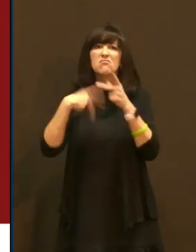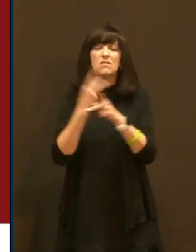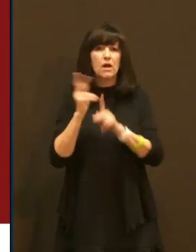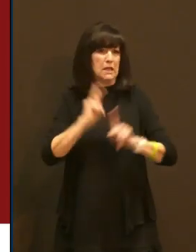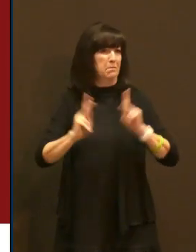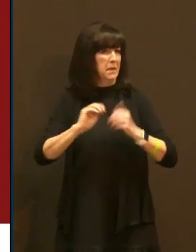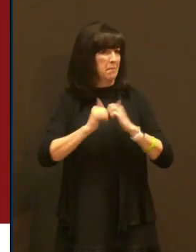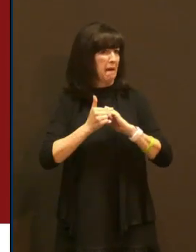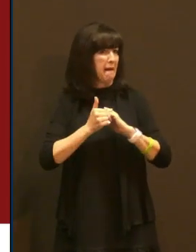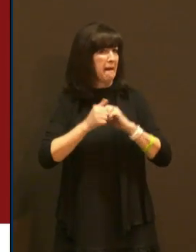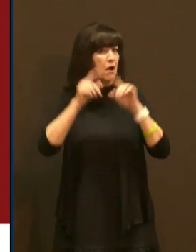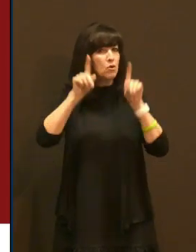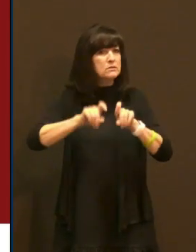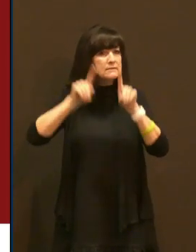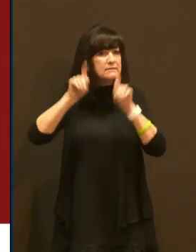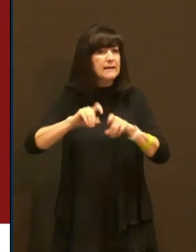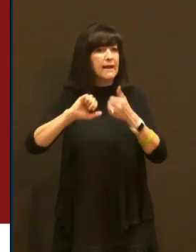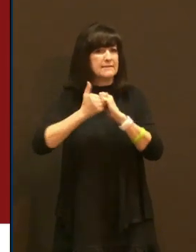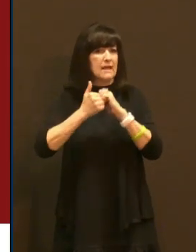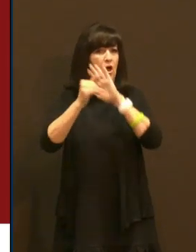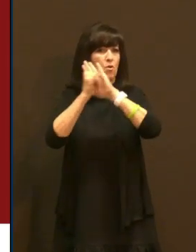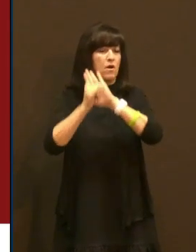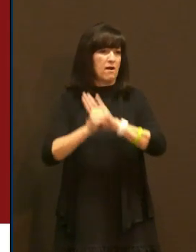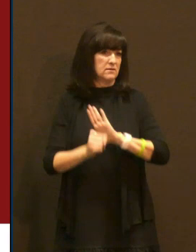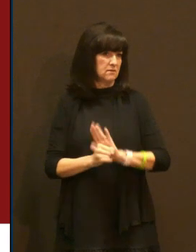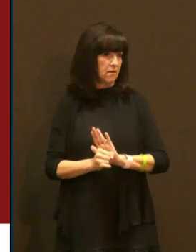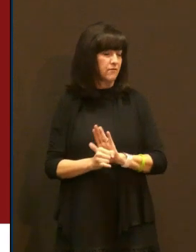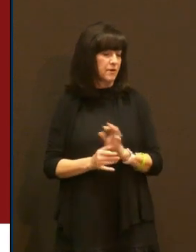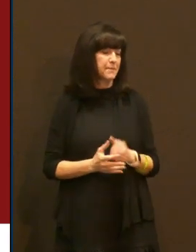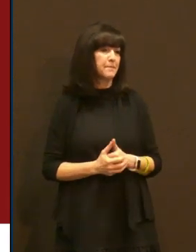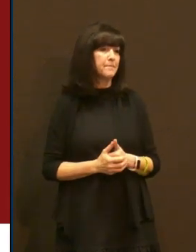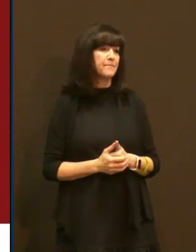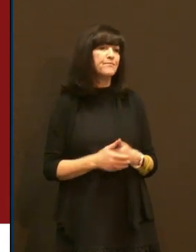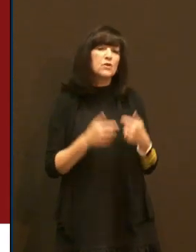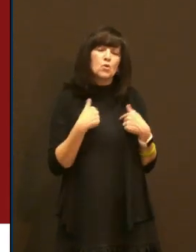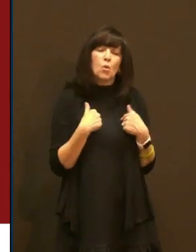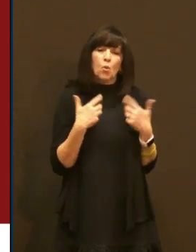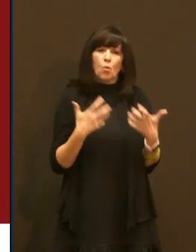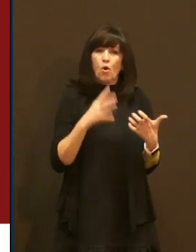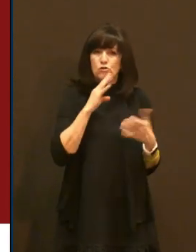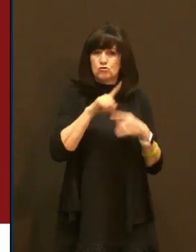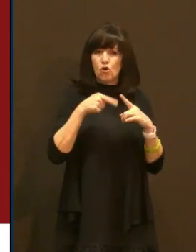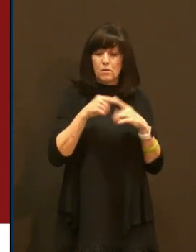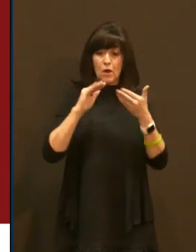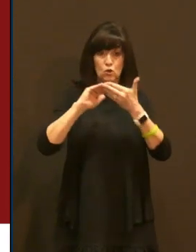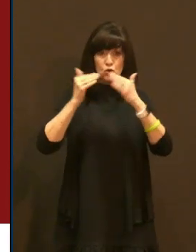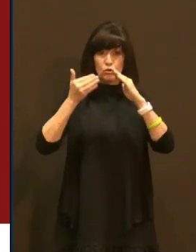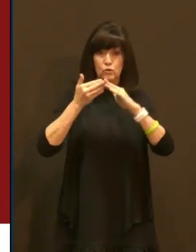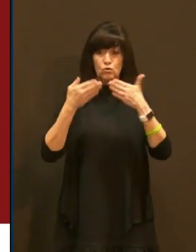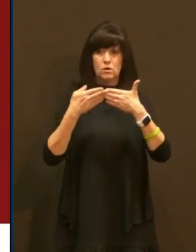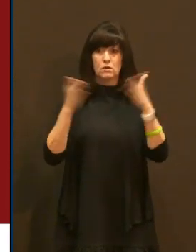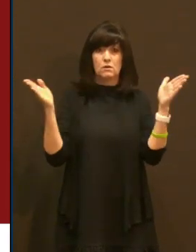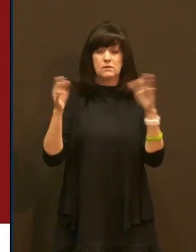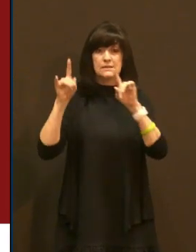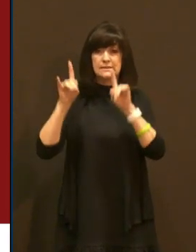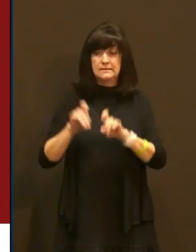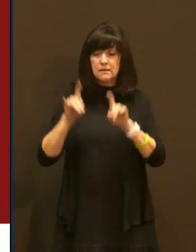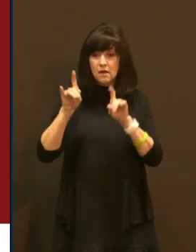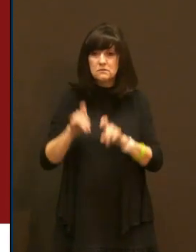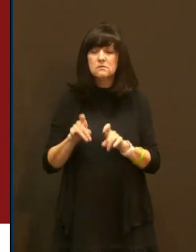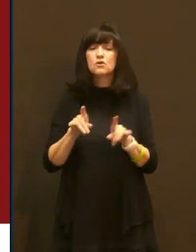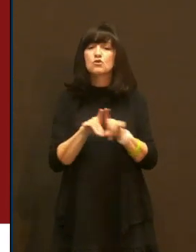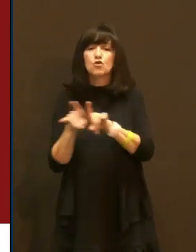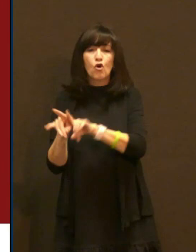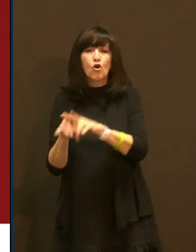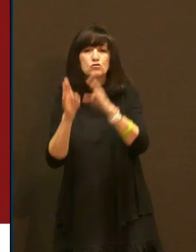continue our community testing, I think then we want to drill down into some other professions and sectors that also have a